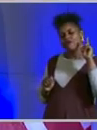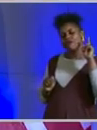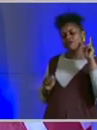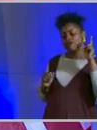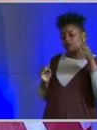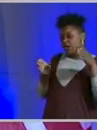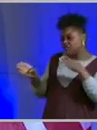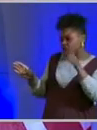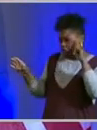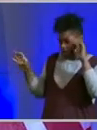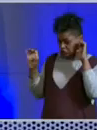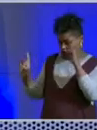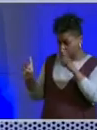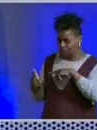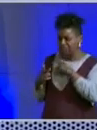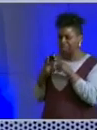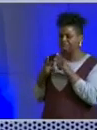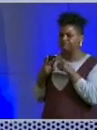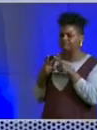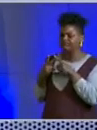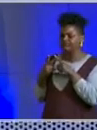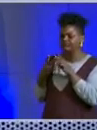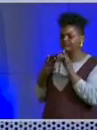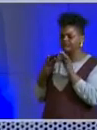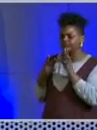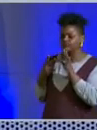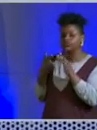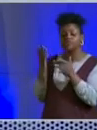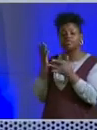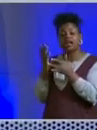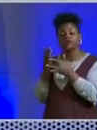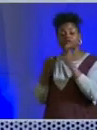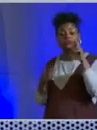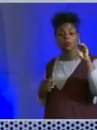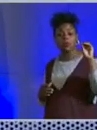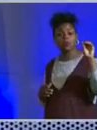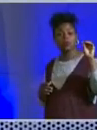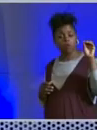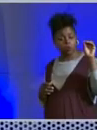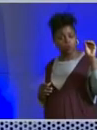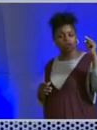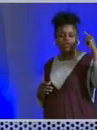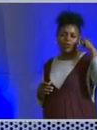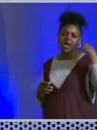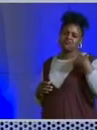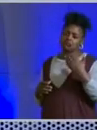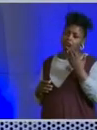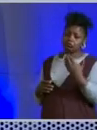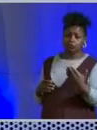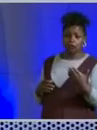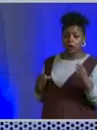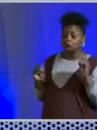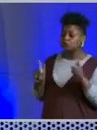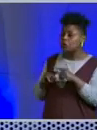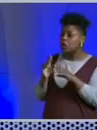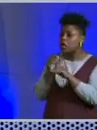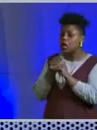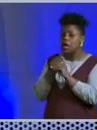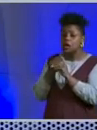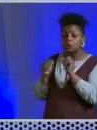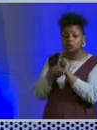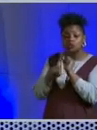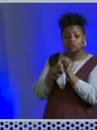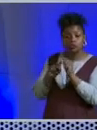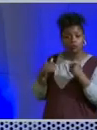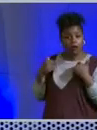VOTEC 2.0. I think we have a real opportunity to introduce careers in the world of work to our young people in a